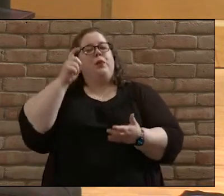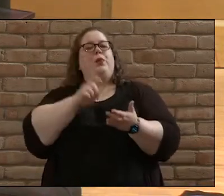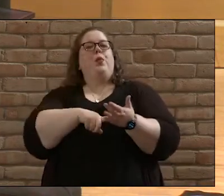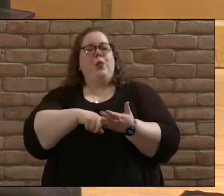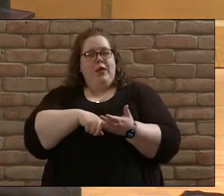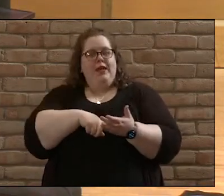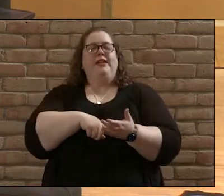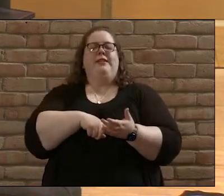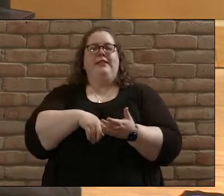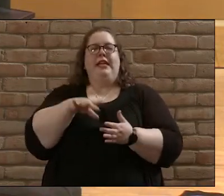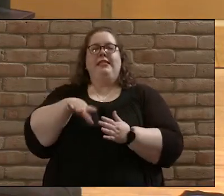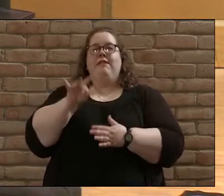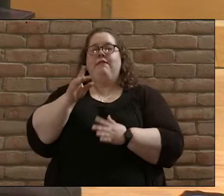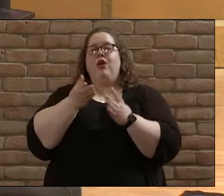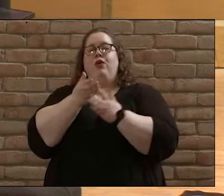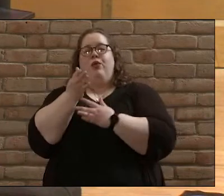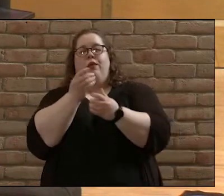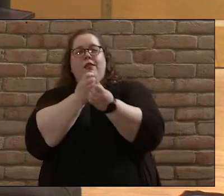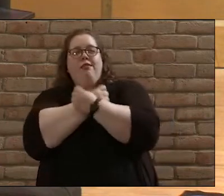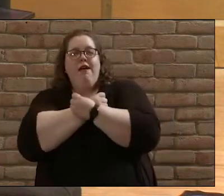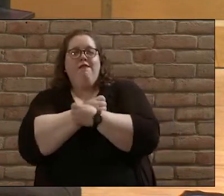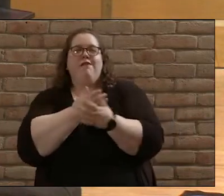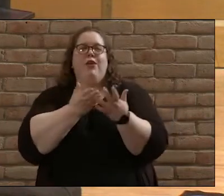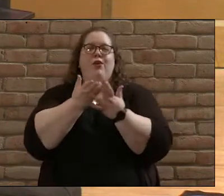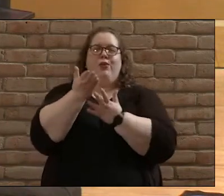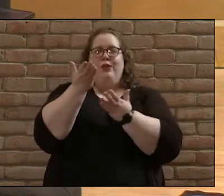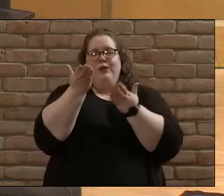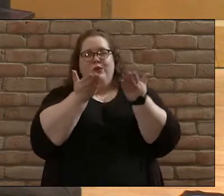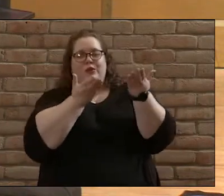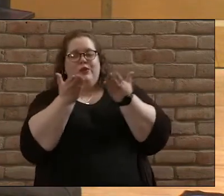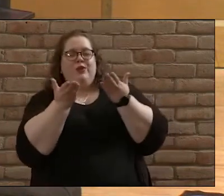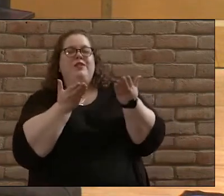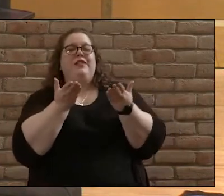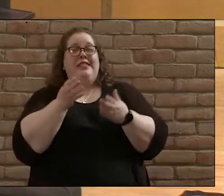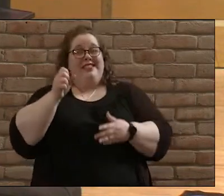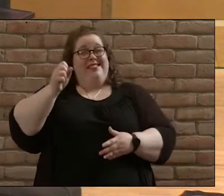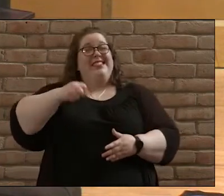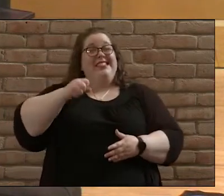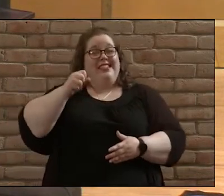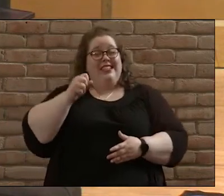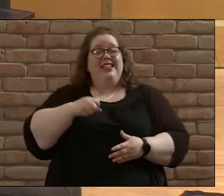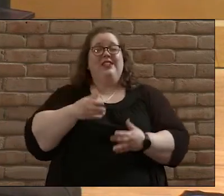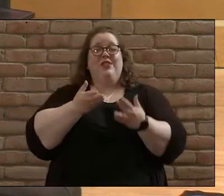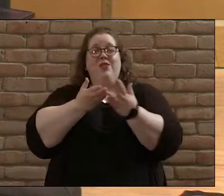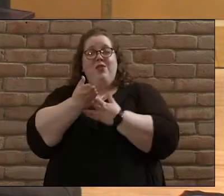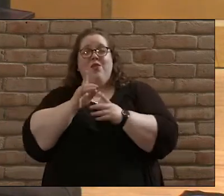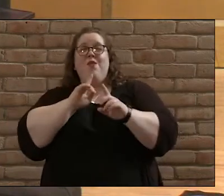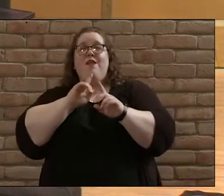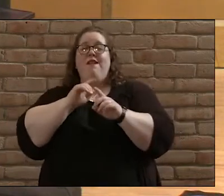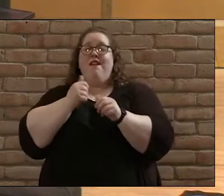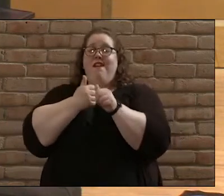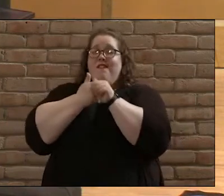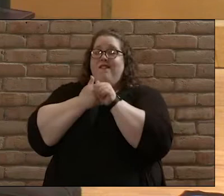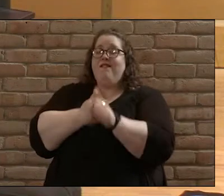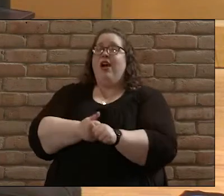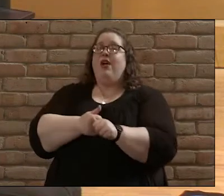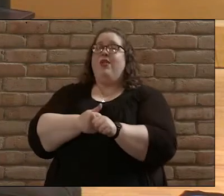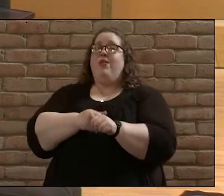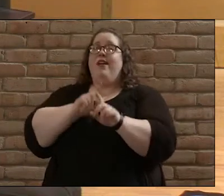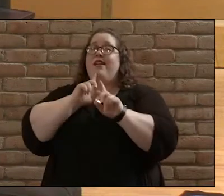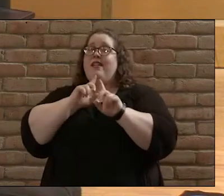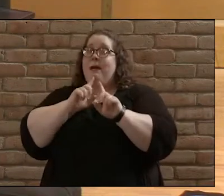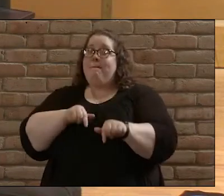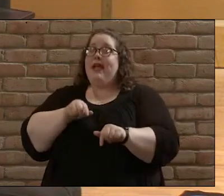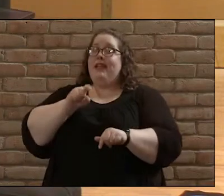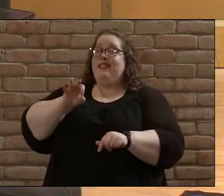love. It is found in service. It is found, yes, even in following the commands of a Father who